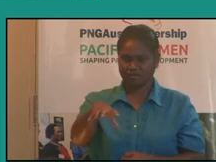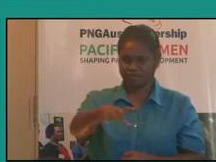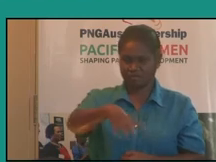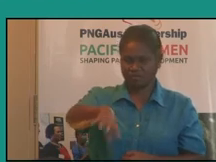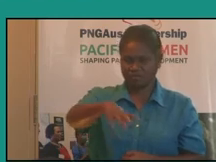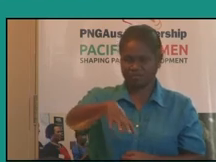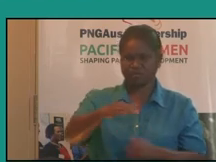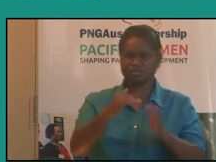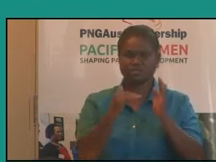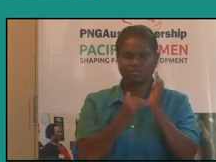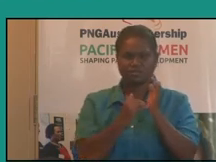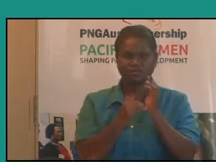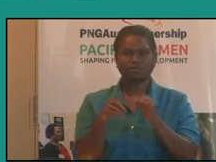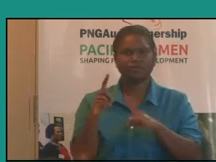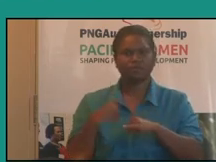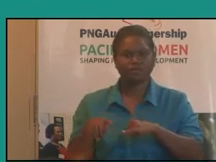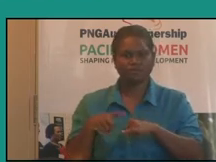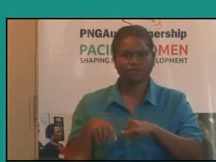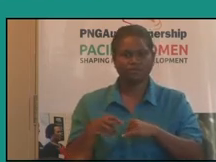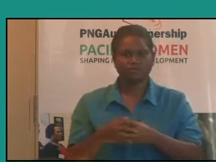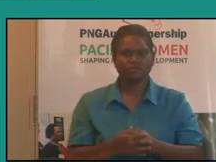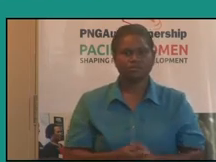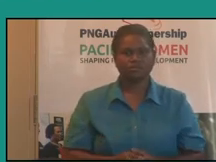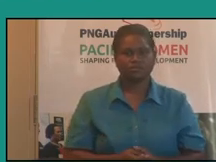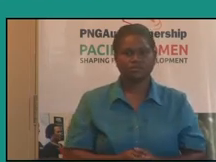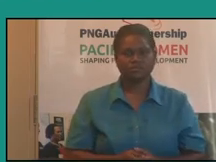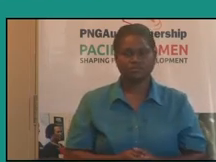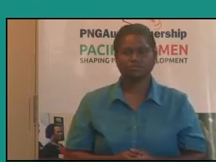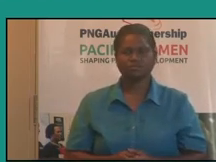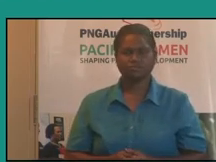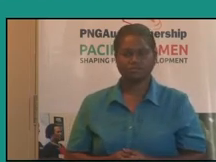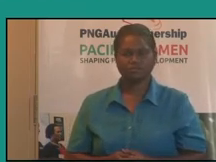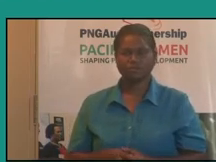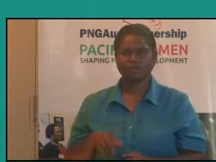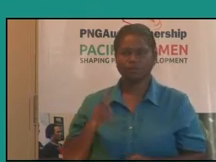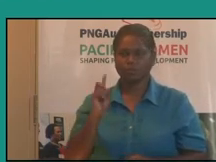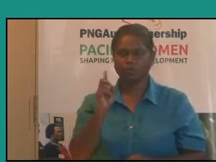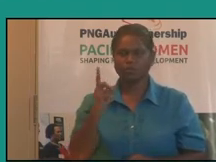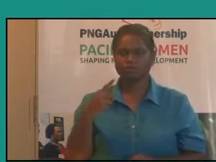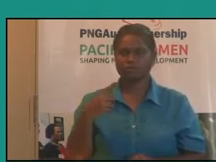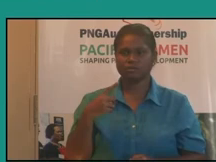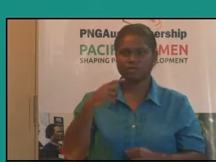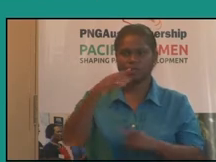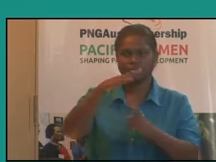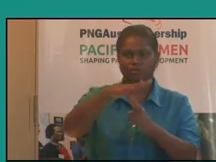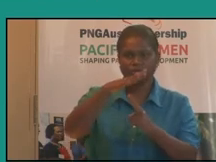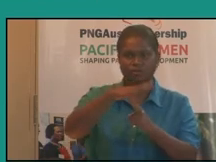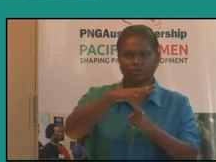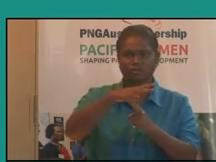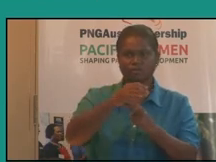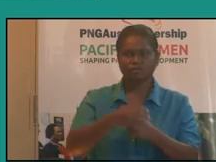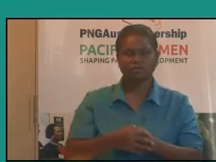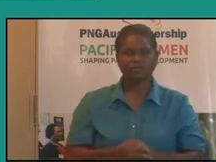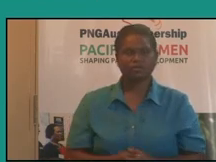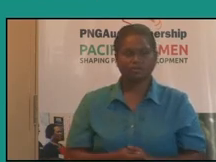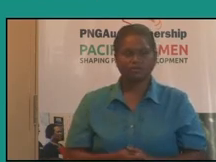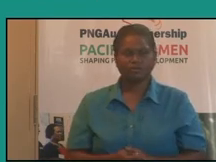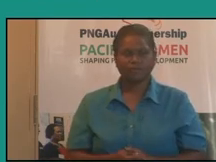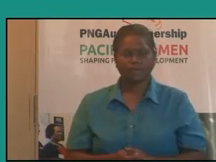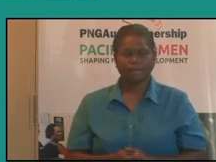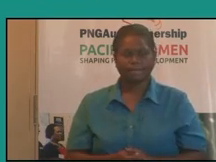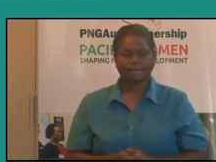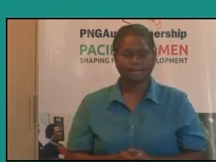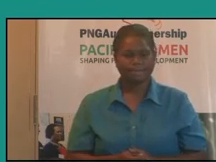upcoming elections. The details around the importance of what is required by